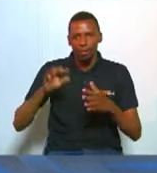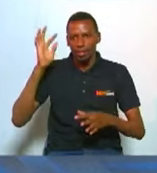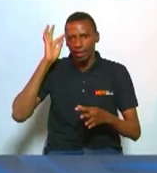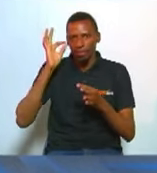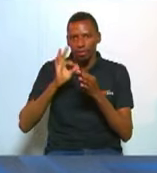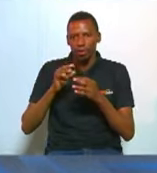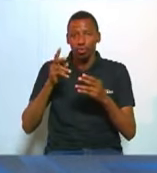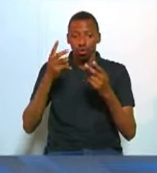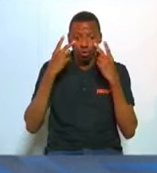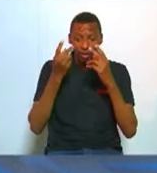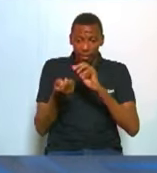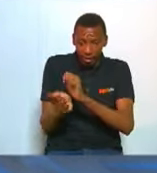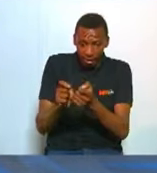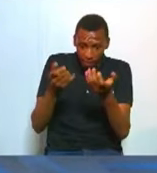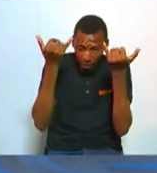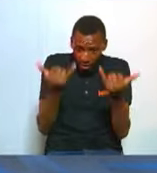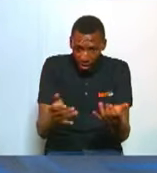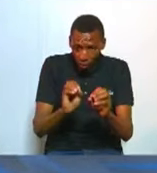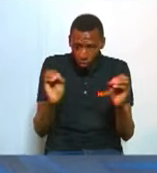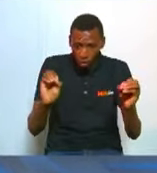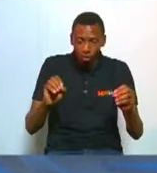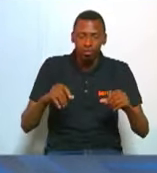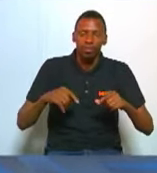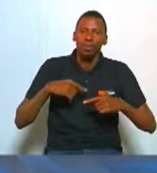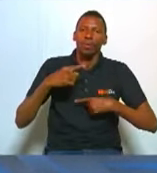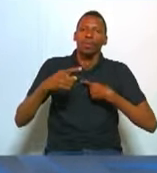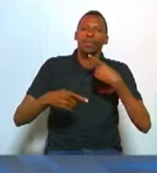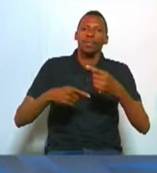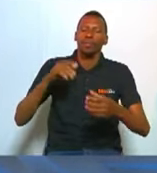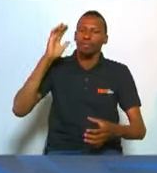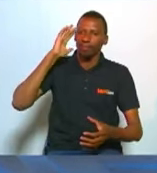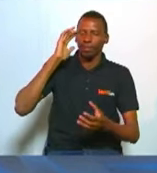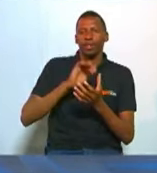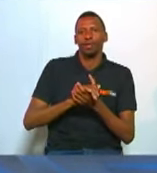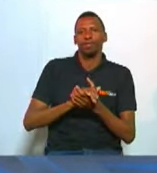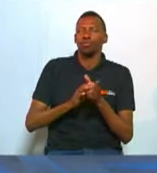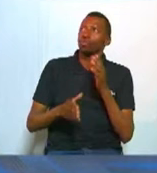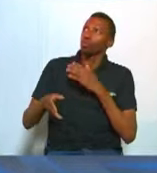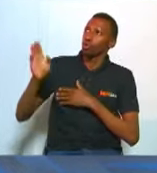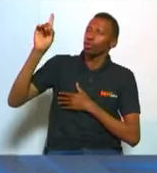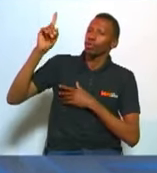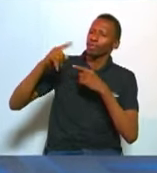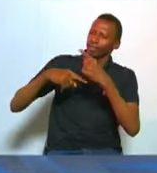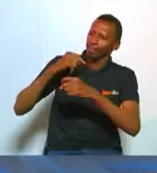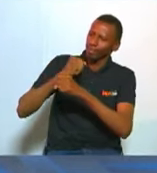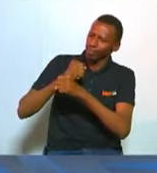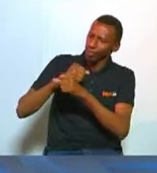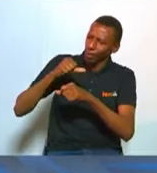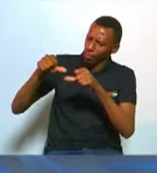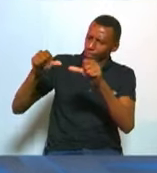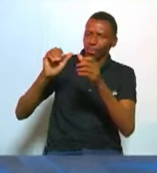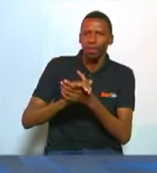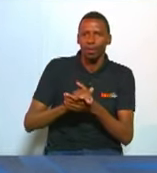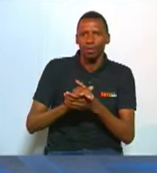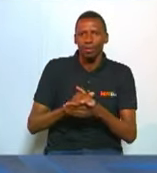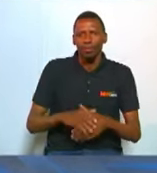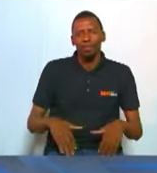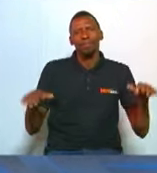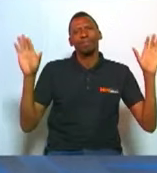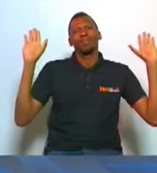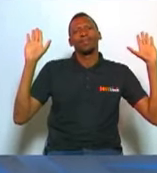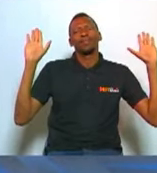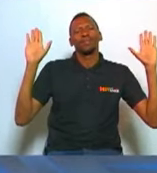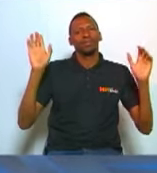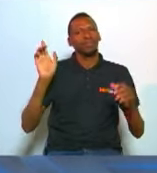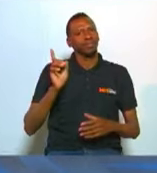changes now, keep believing. God is working on it. Hallelujah. Don't give up. Don't run away